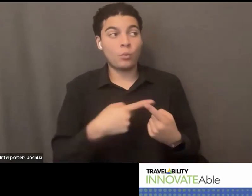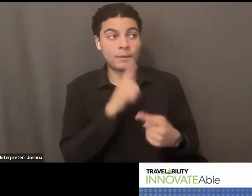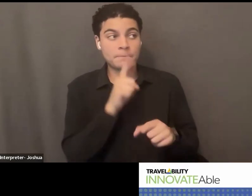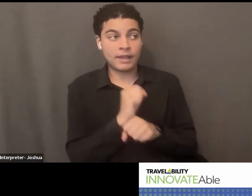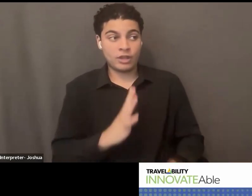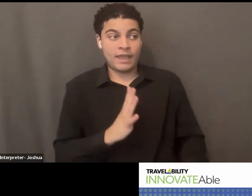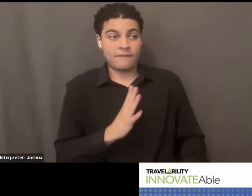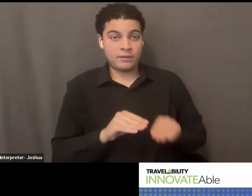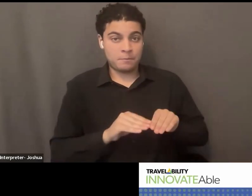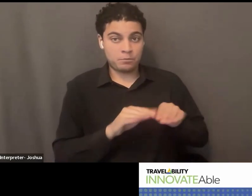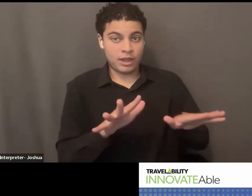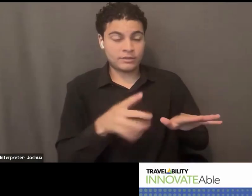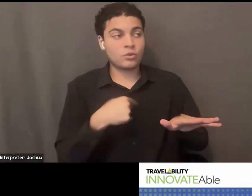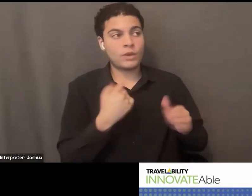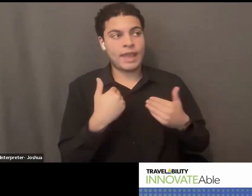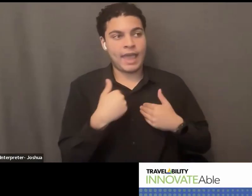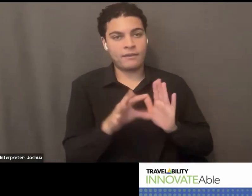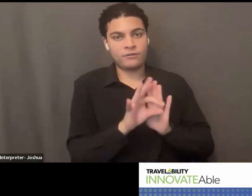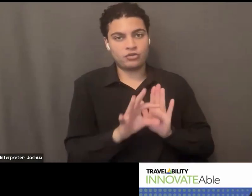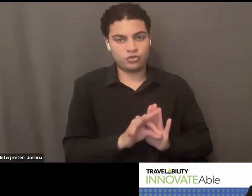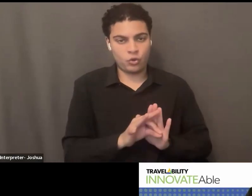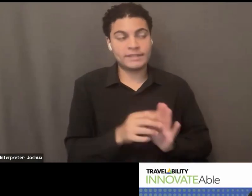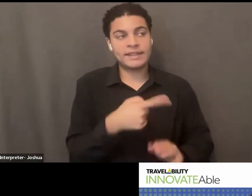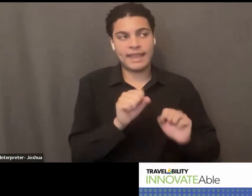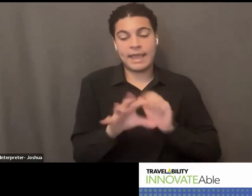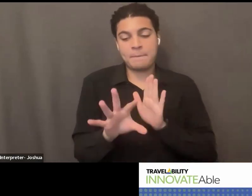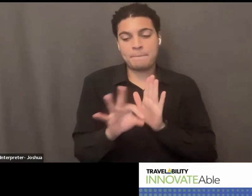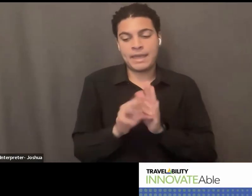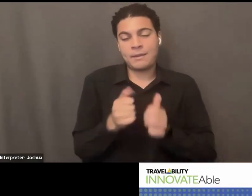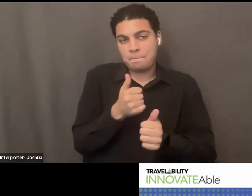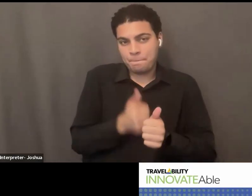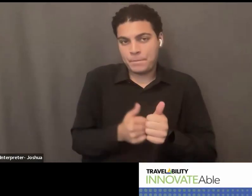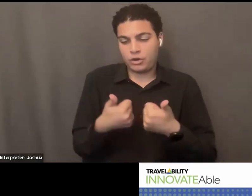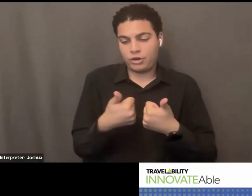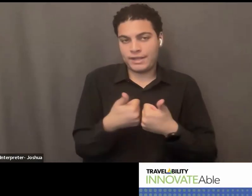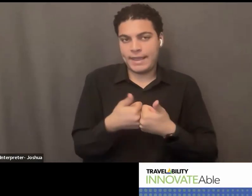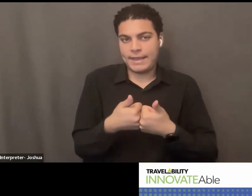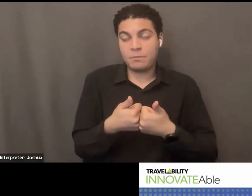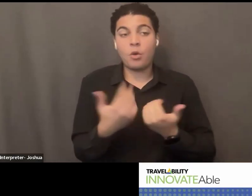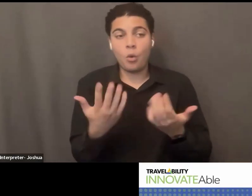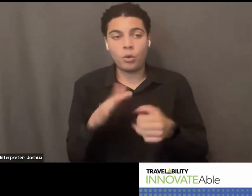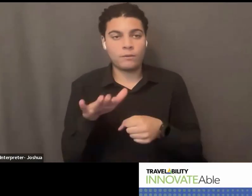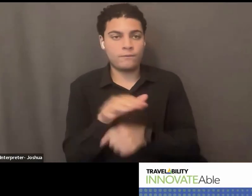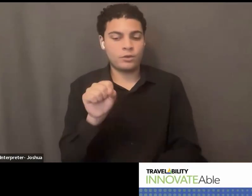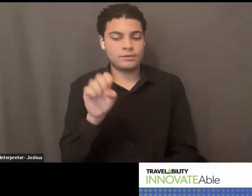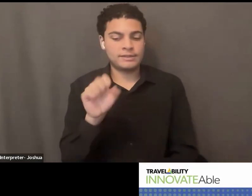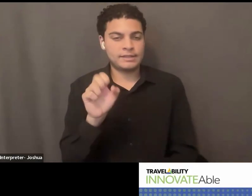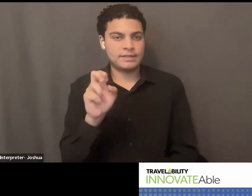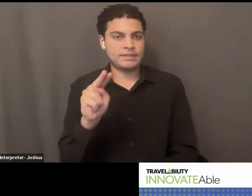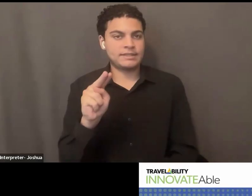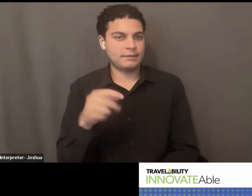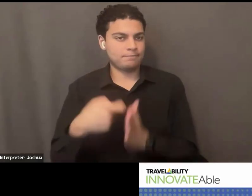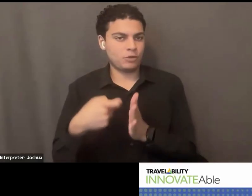per game situation if they don't want to have a full season package, or we have a full season package, which obviously brings the